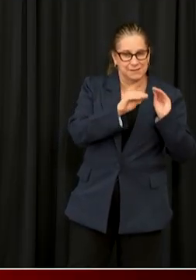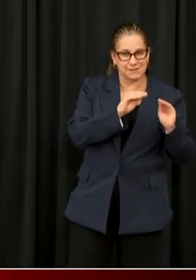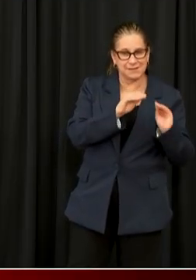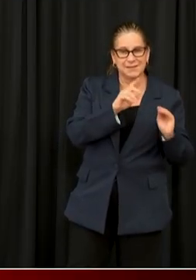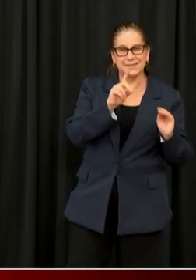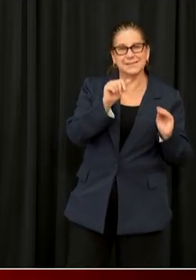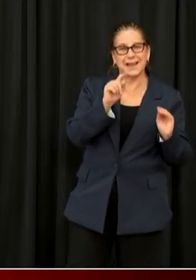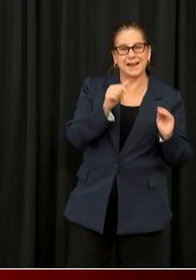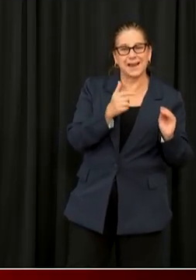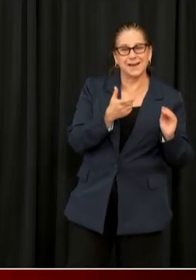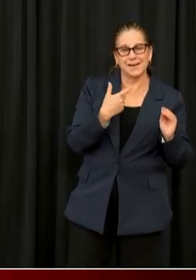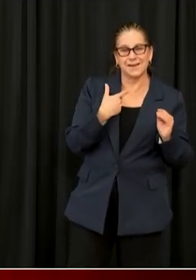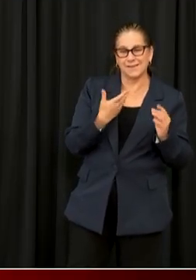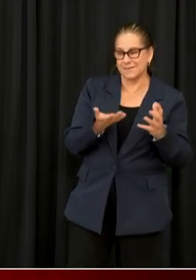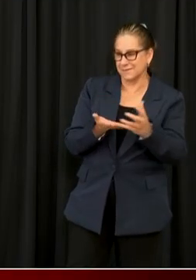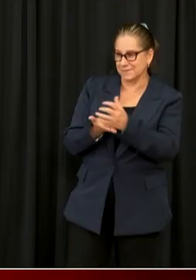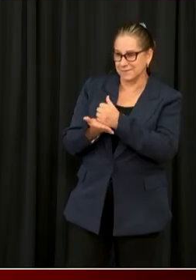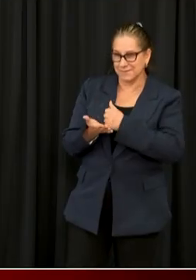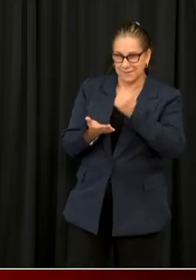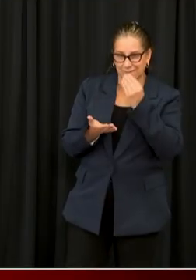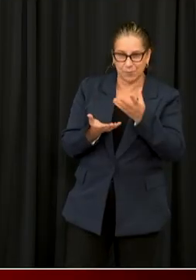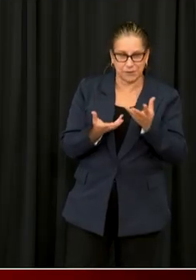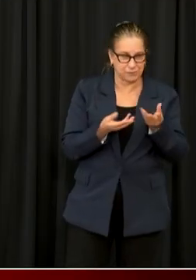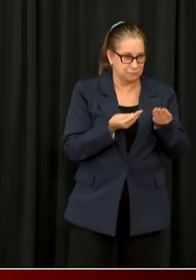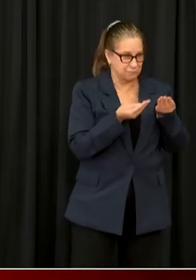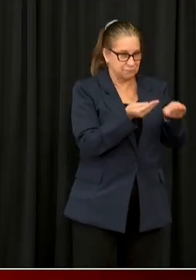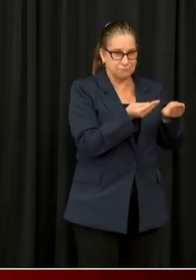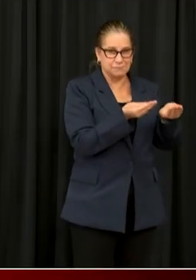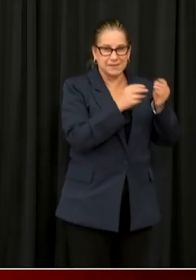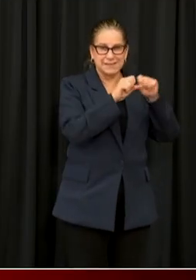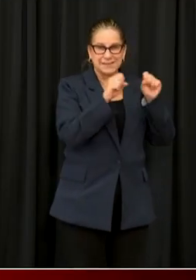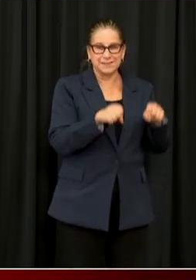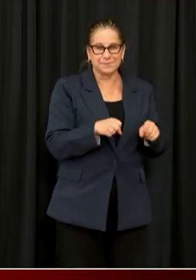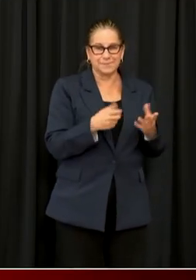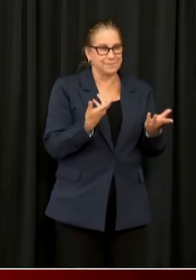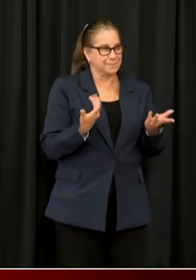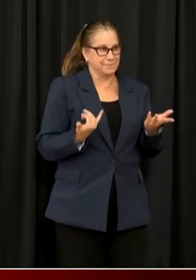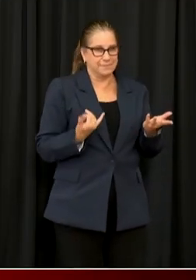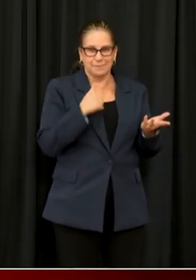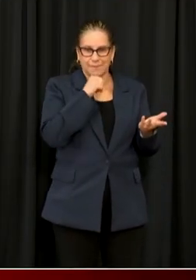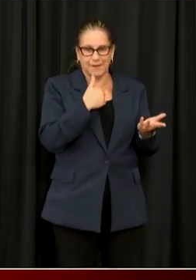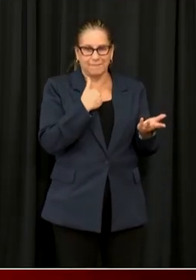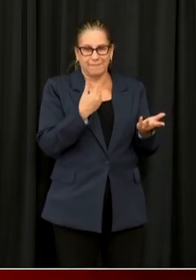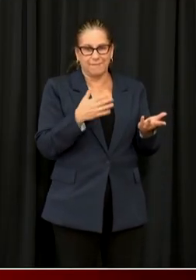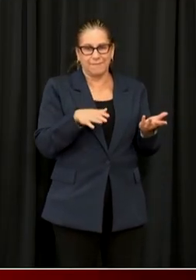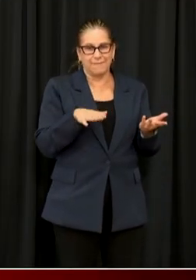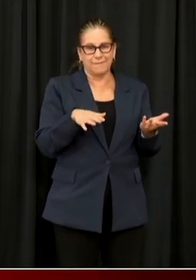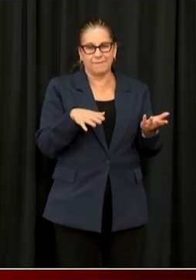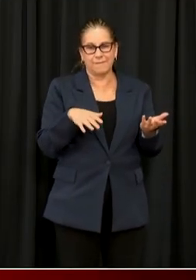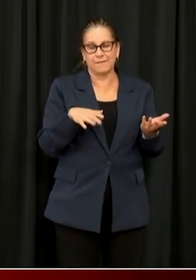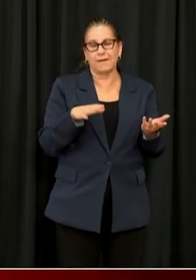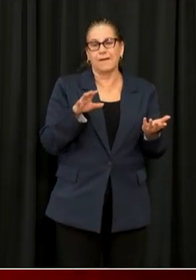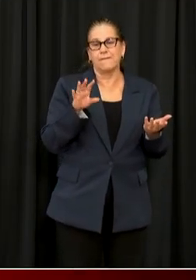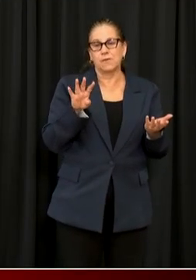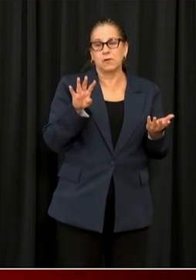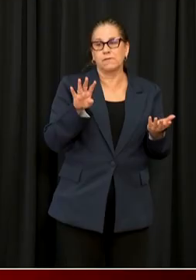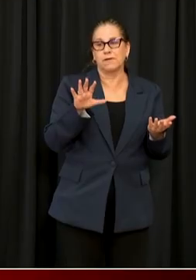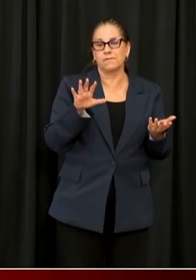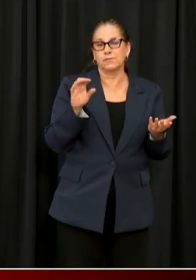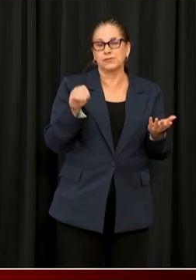in the system, if we were to report it out of the same system that gave us the 55%, it would be